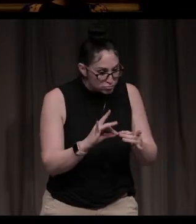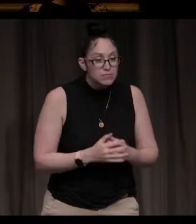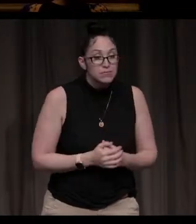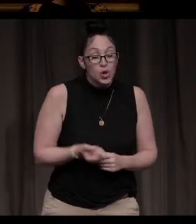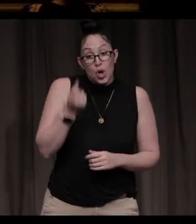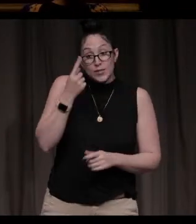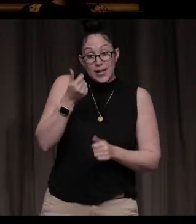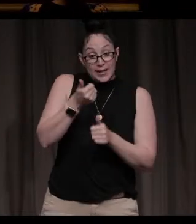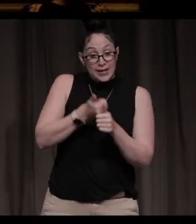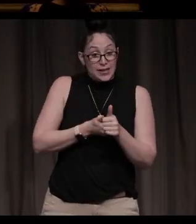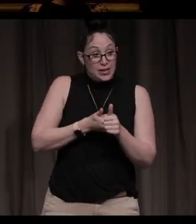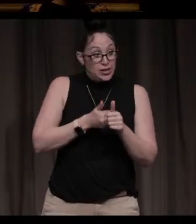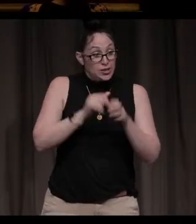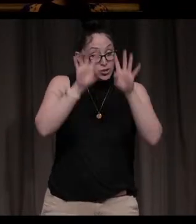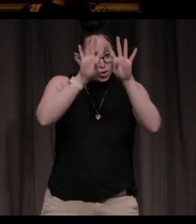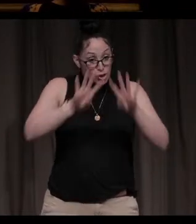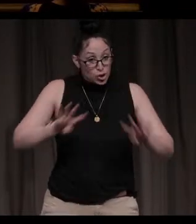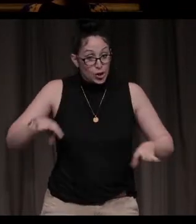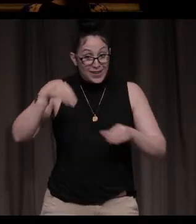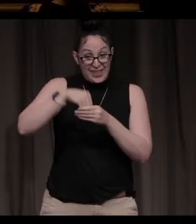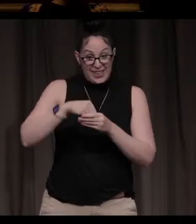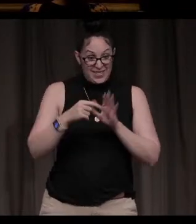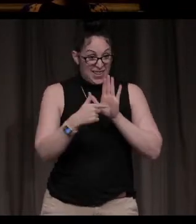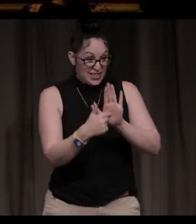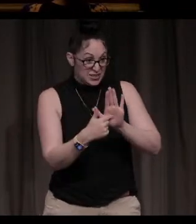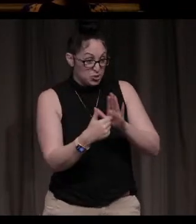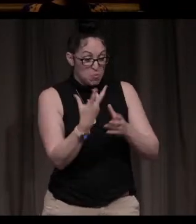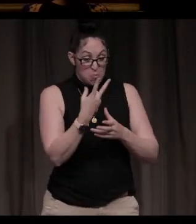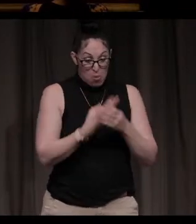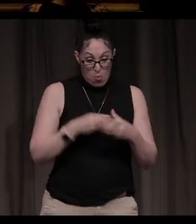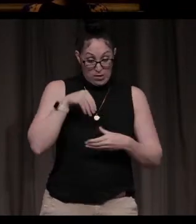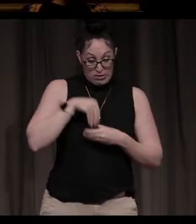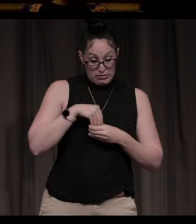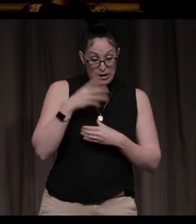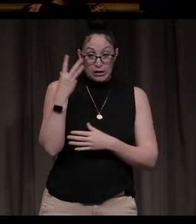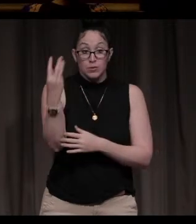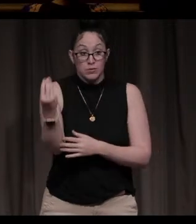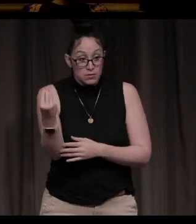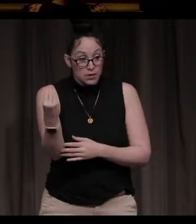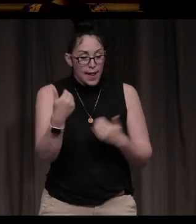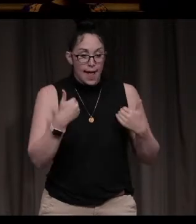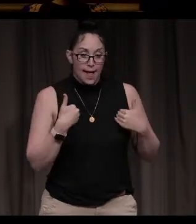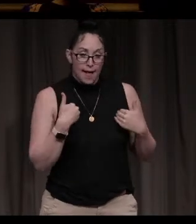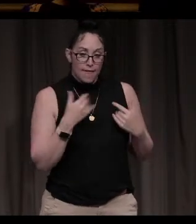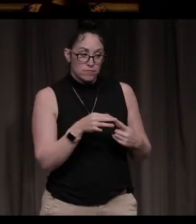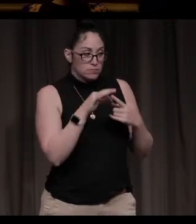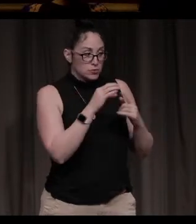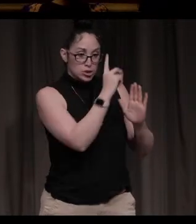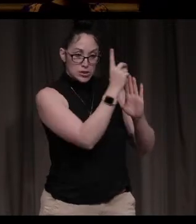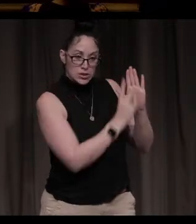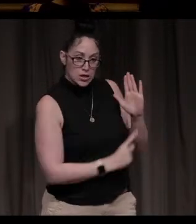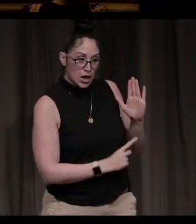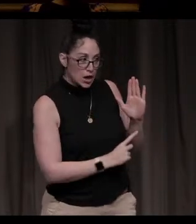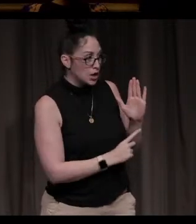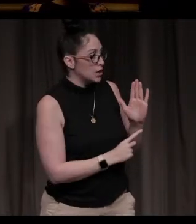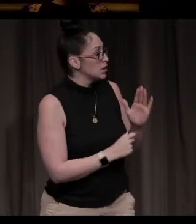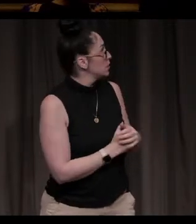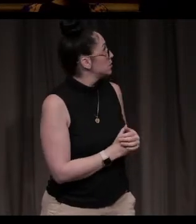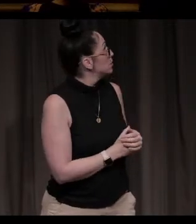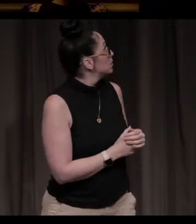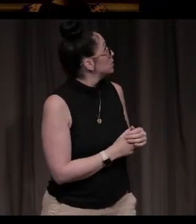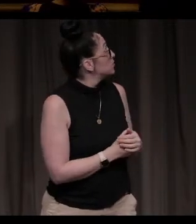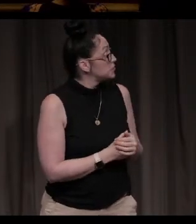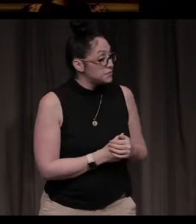in the exhibition, both outdoors and indoors, they have a design, a drawing, which we have an image here now, which